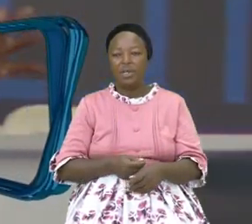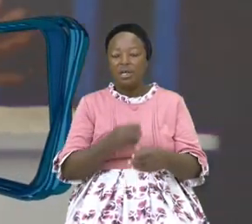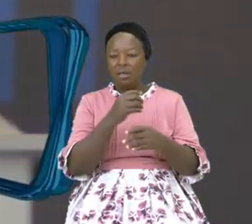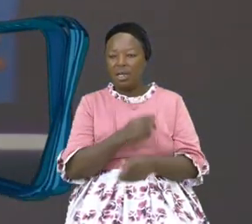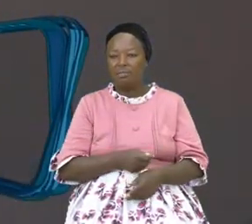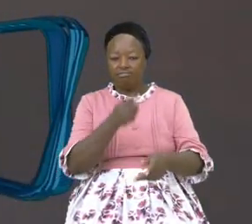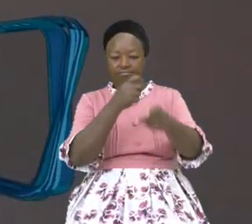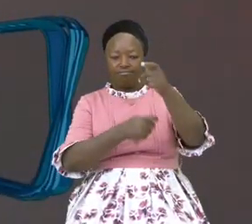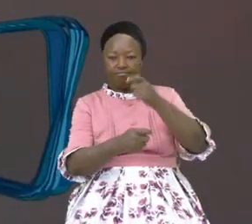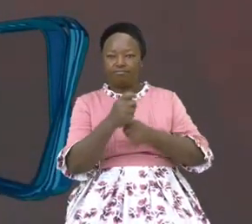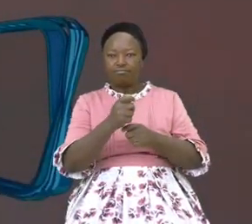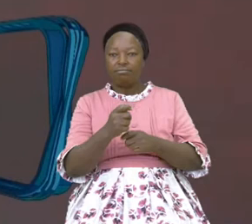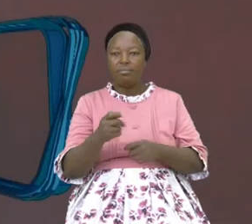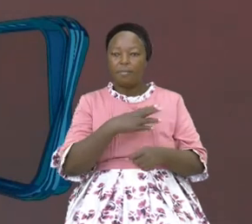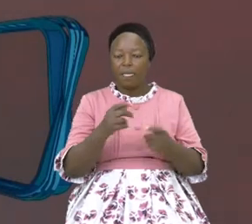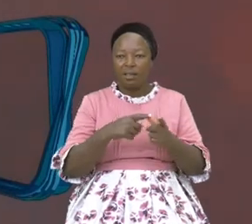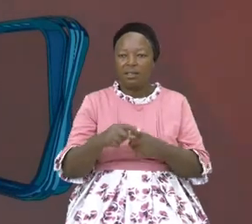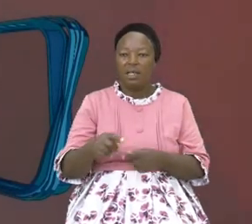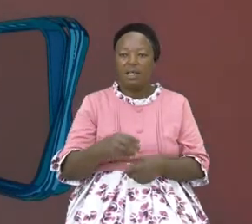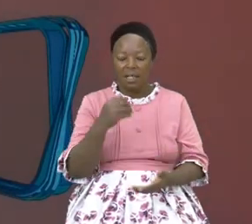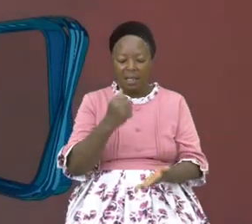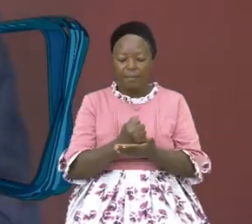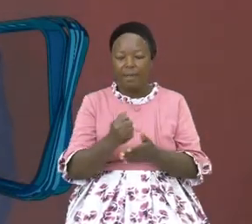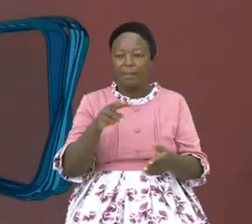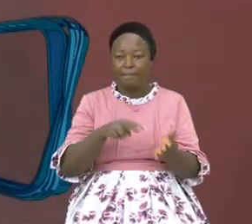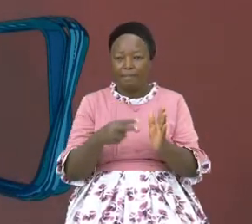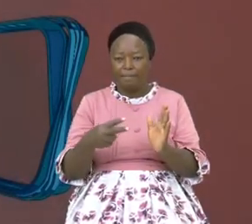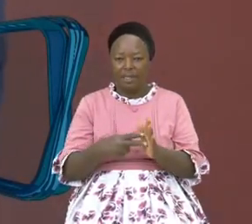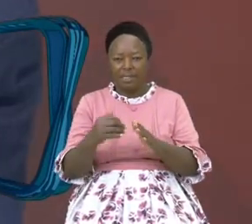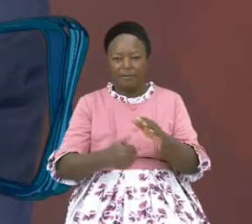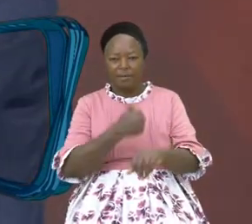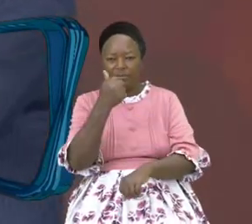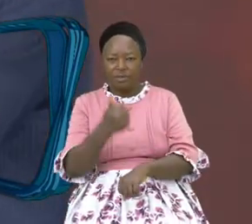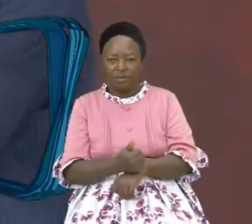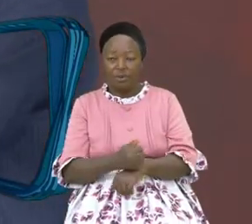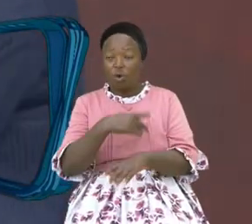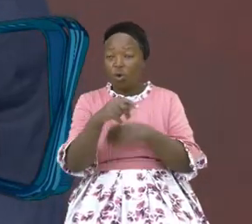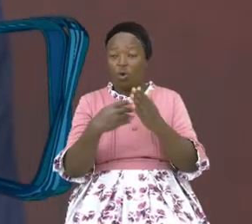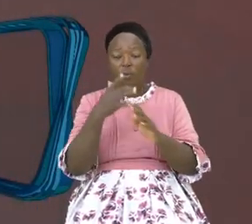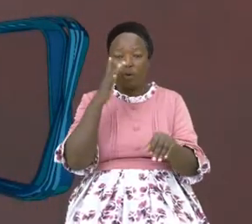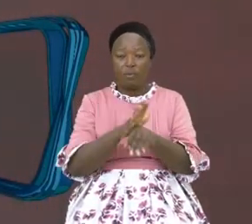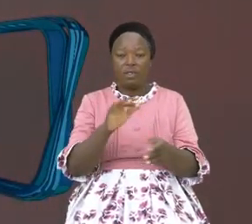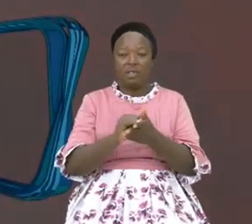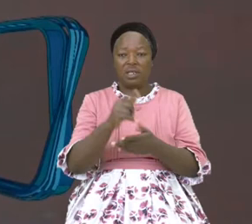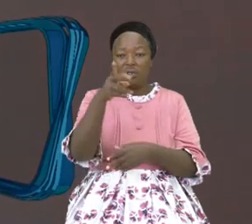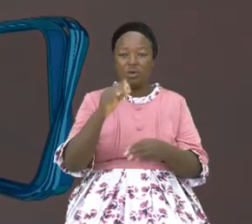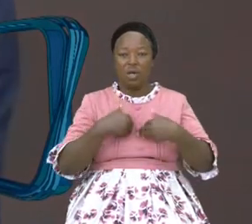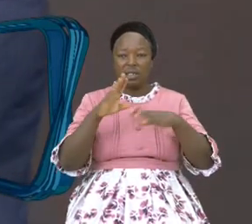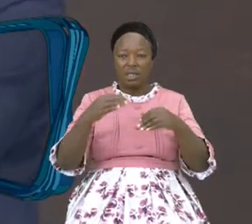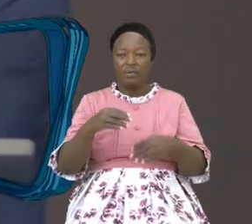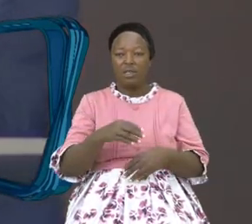means affirmation. All the promises that God has given, affirmation of